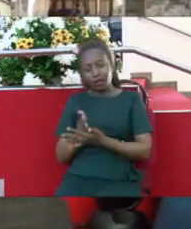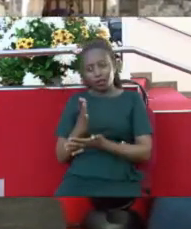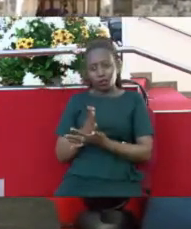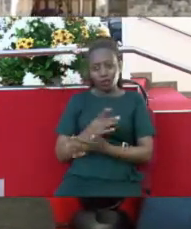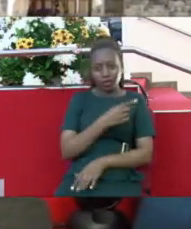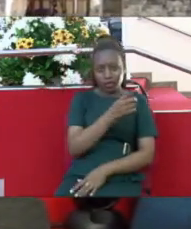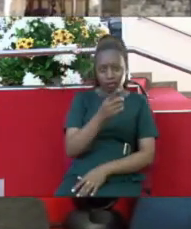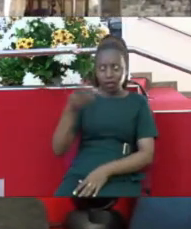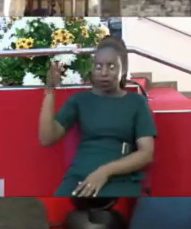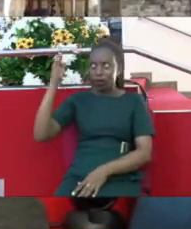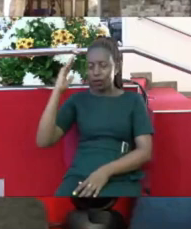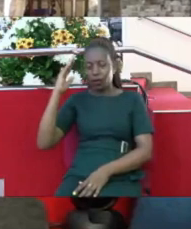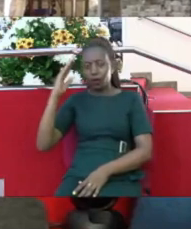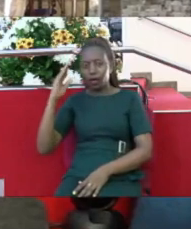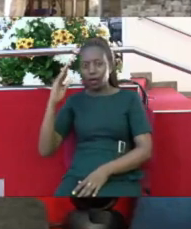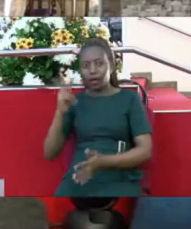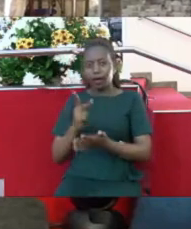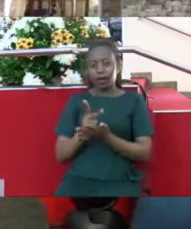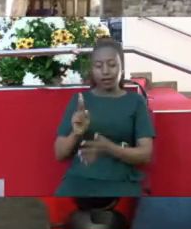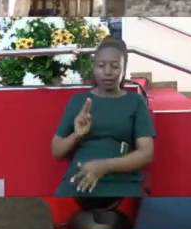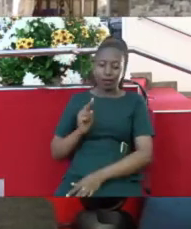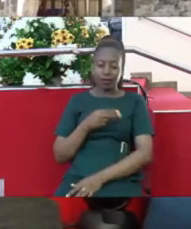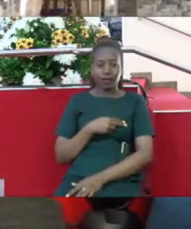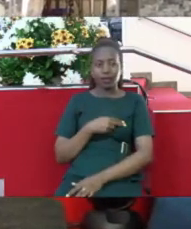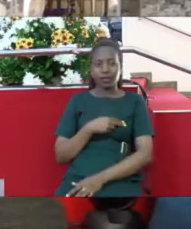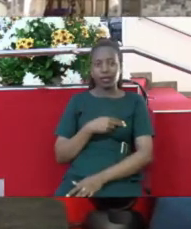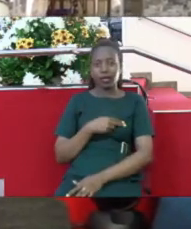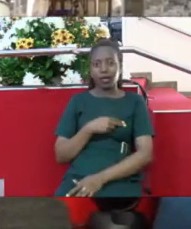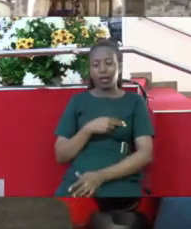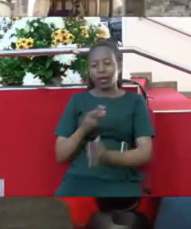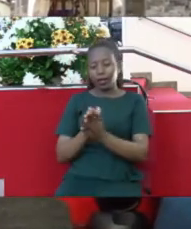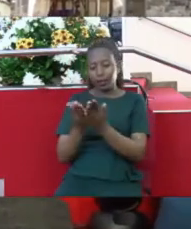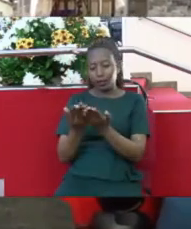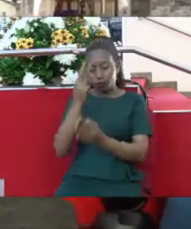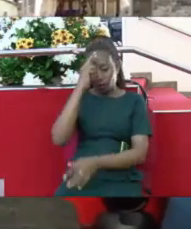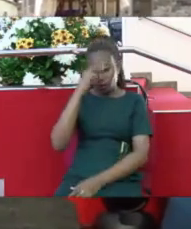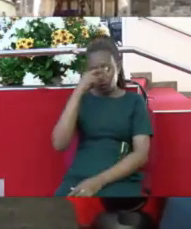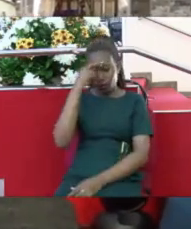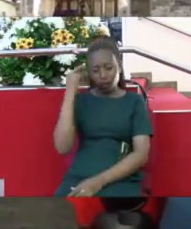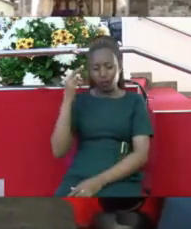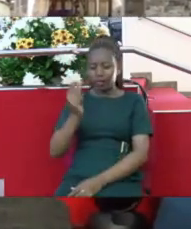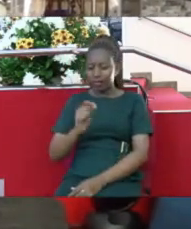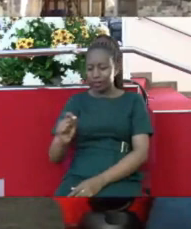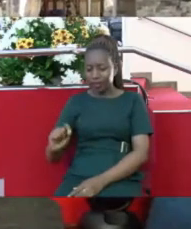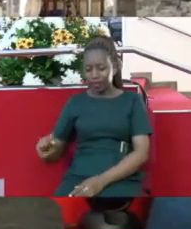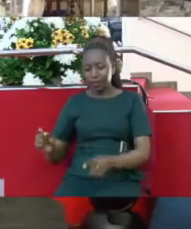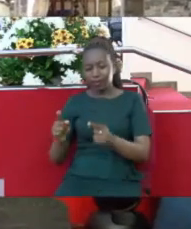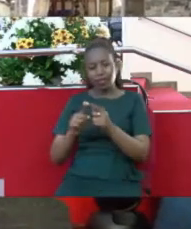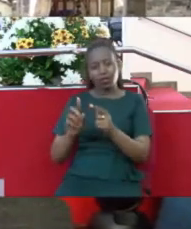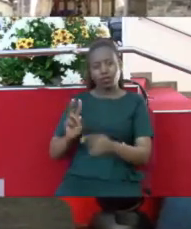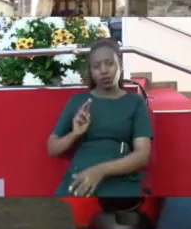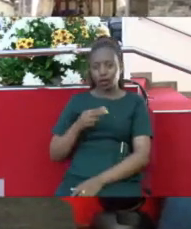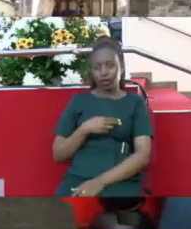Na ukweli ya kwamba Mungu ametuweka haki. And the book of Romans, Paul is writing to us as he writes to the people in Rome, telling us it is by